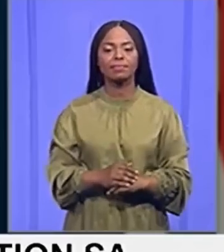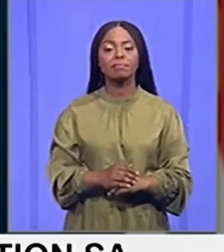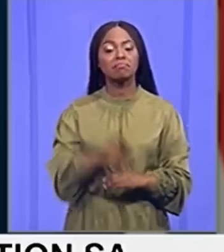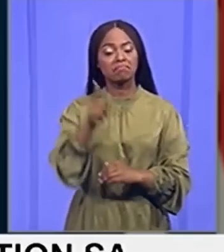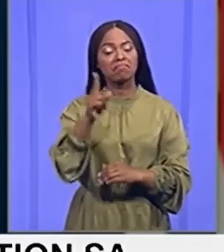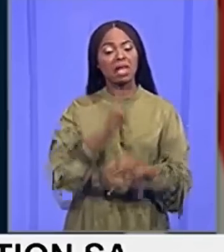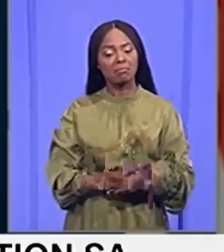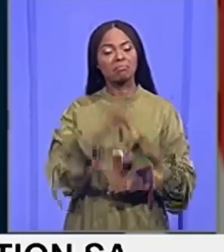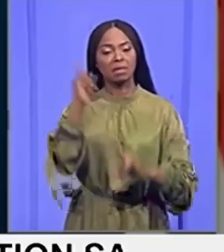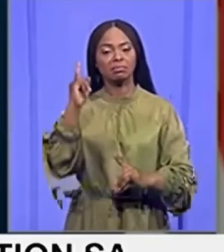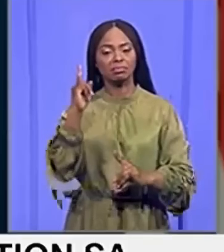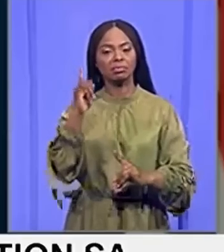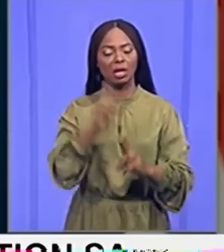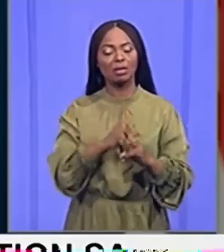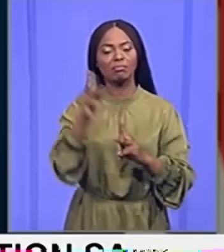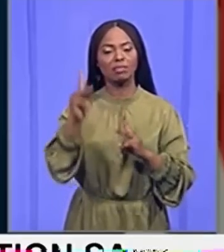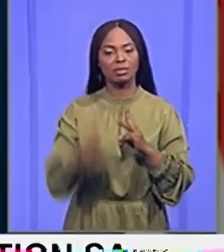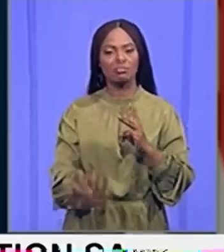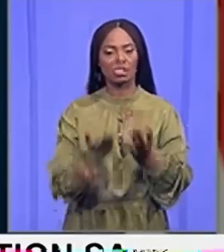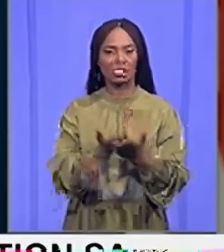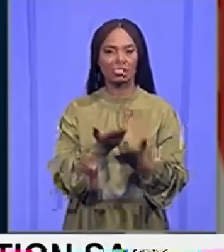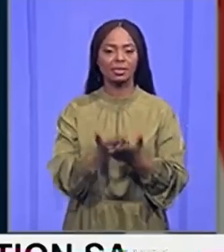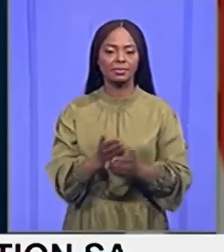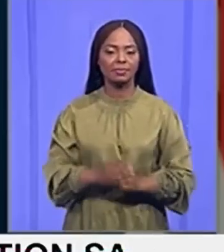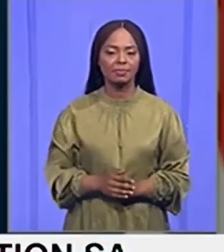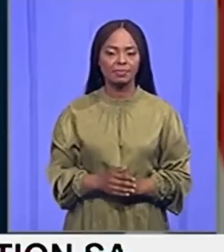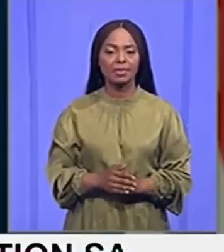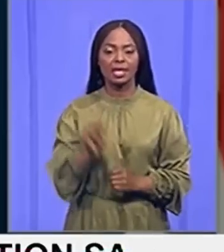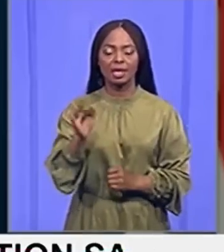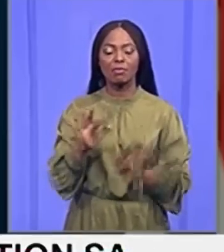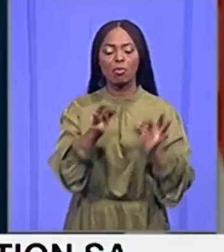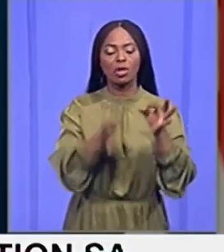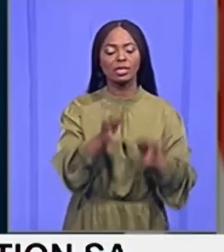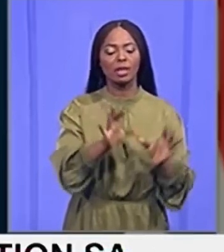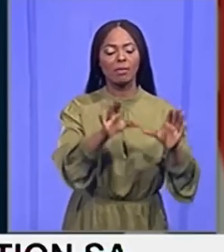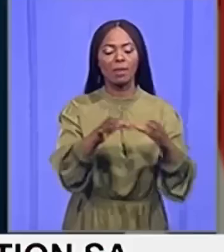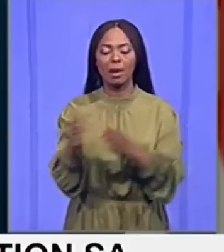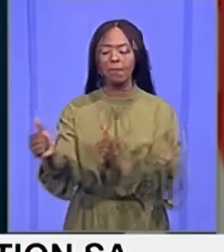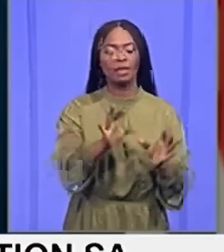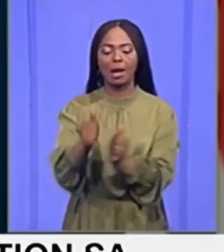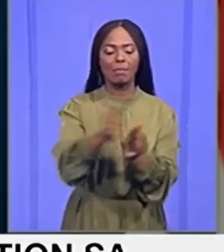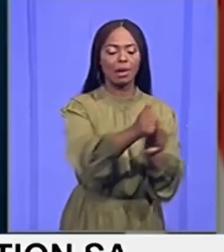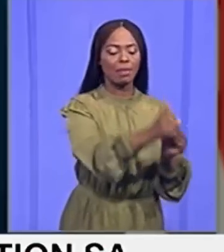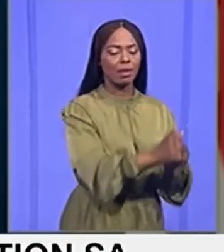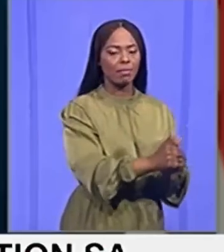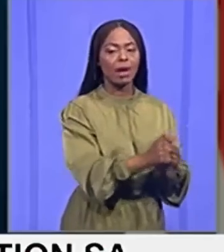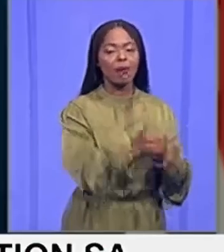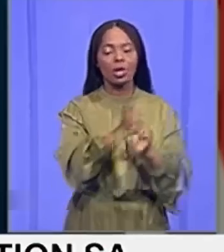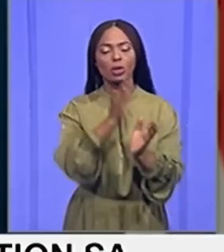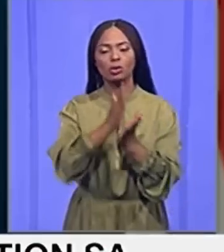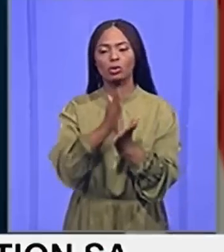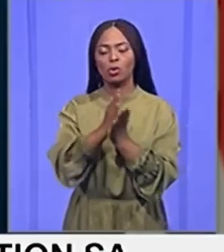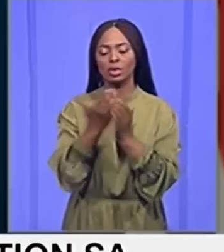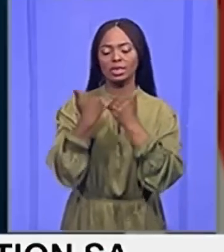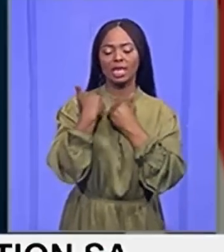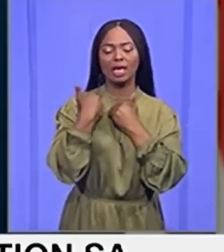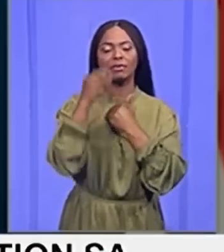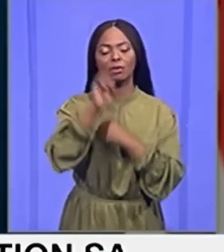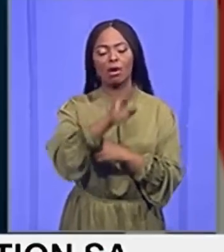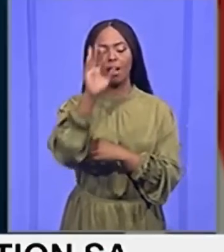greater than the sum of our collective parts. By showing that South Africa can be rescued if we only